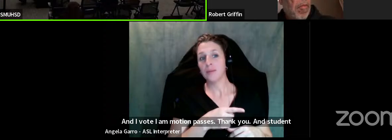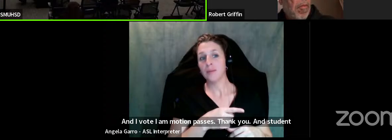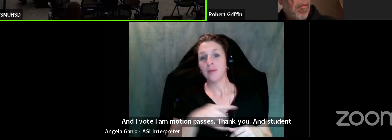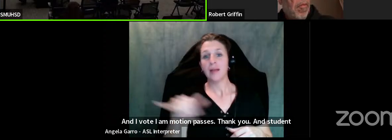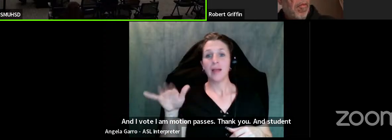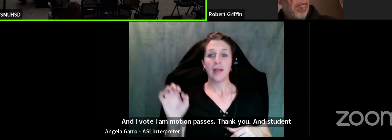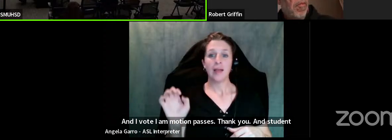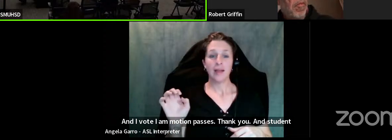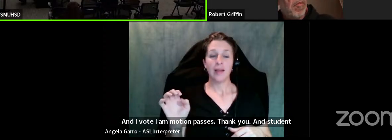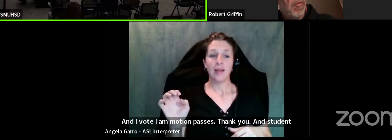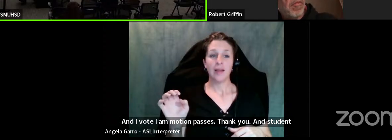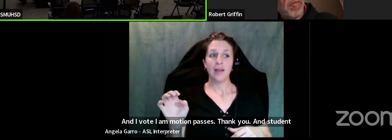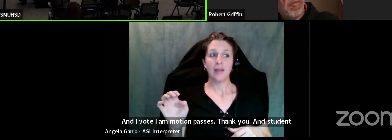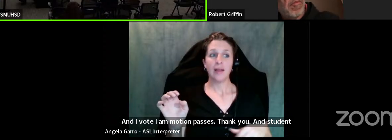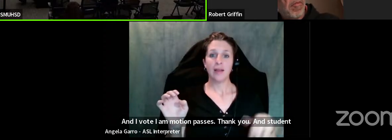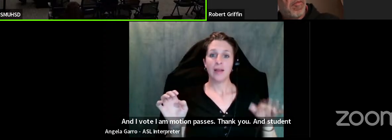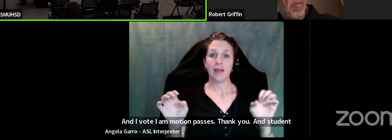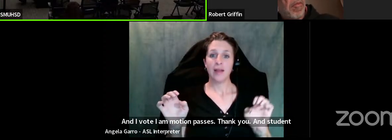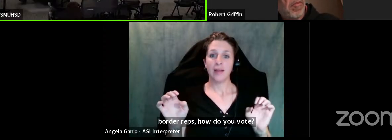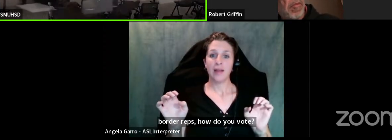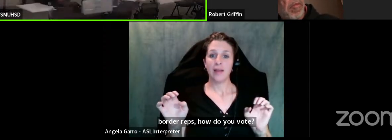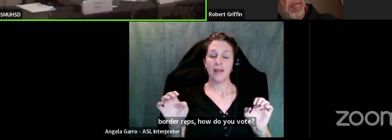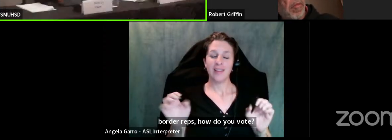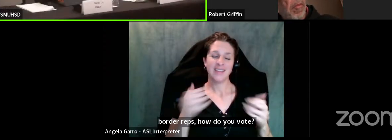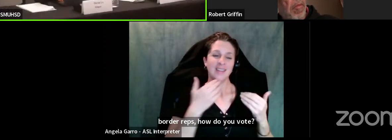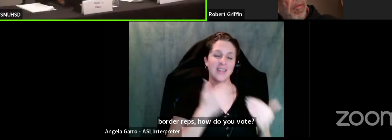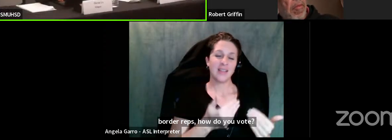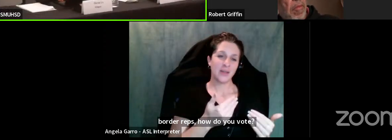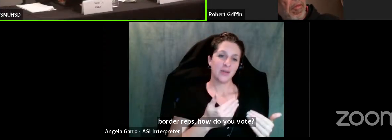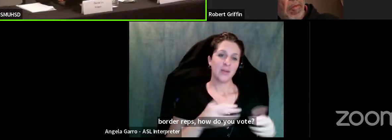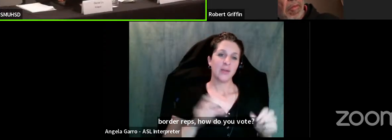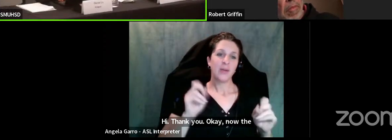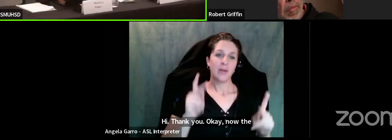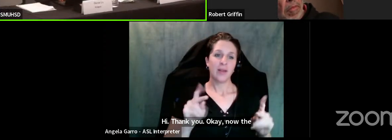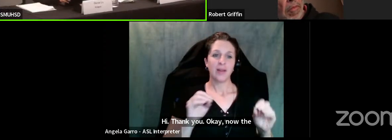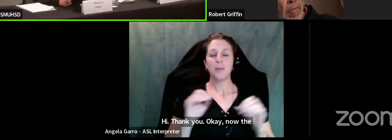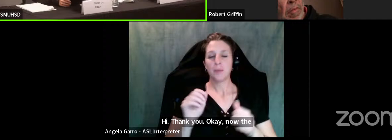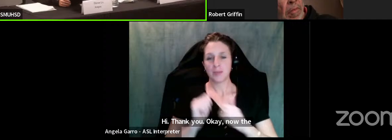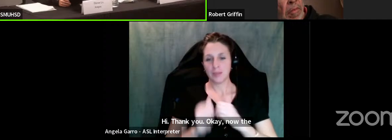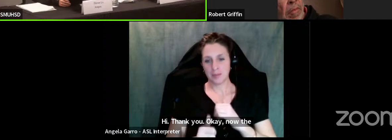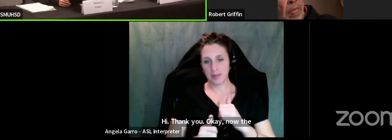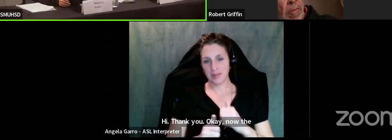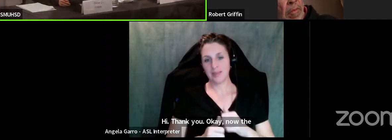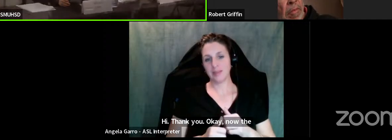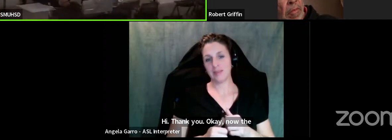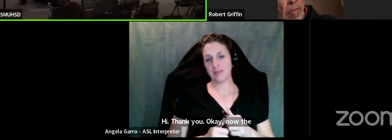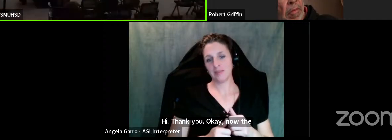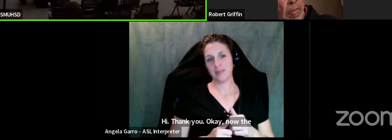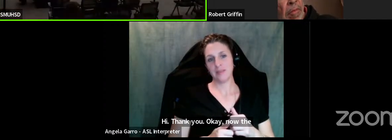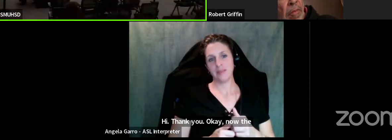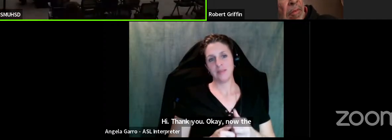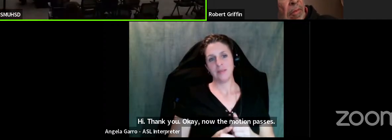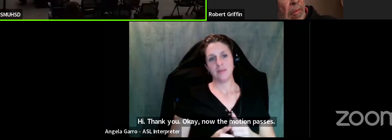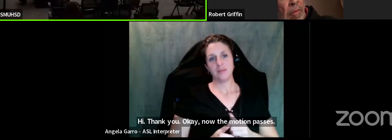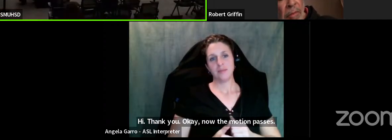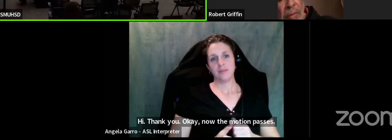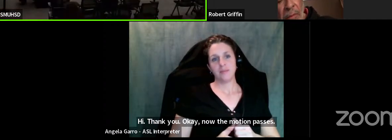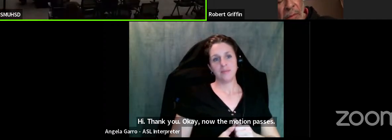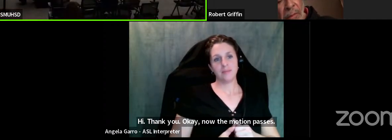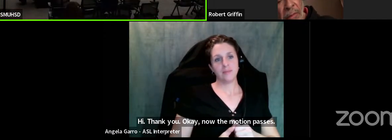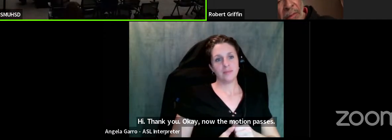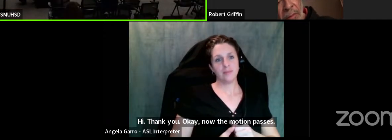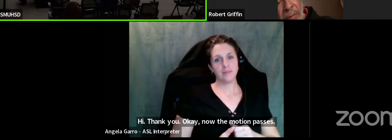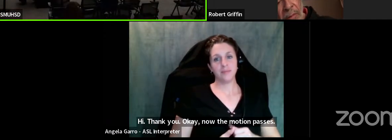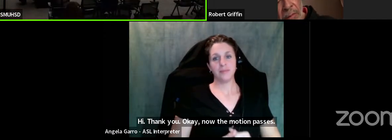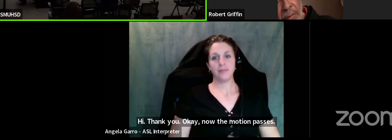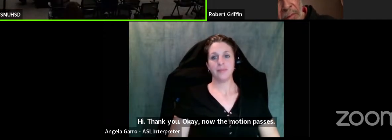Aye. Aye. Thank you. Okay, now the motion passes. All right. Let's see.